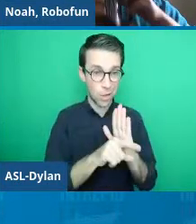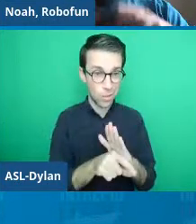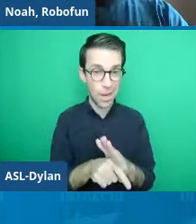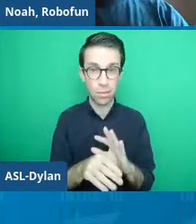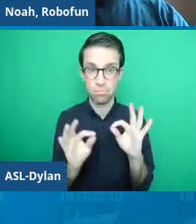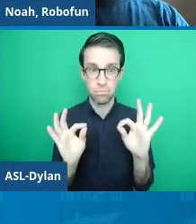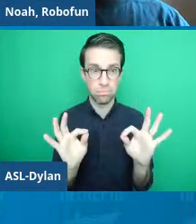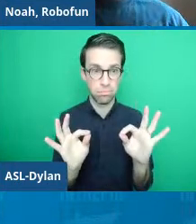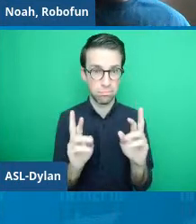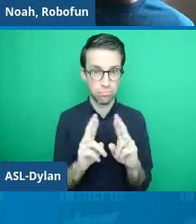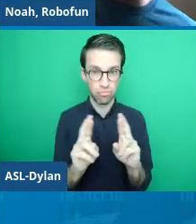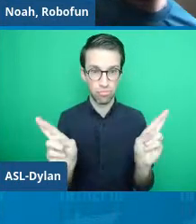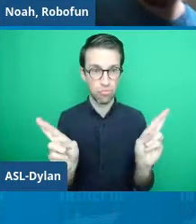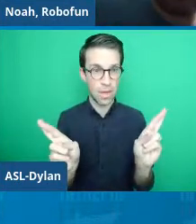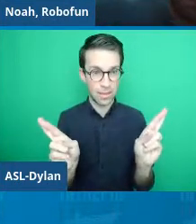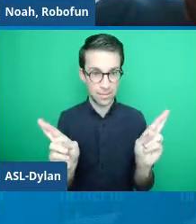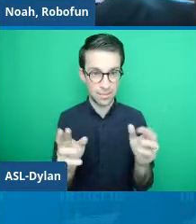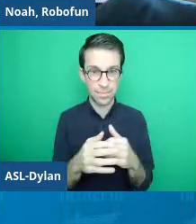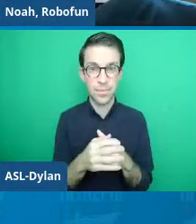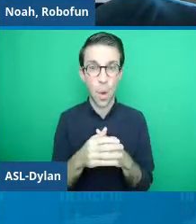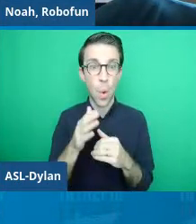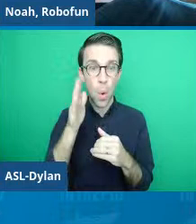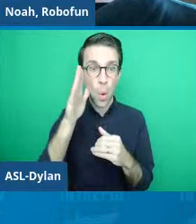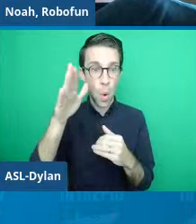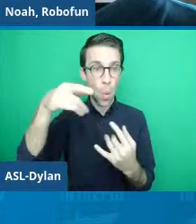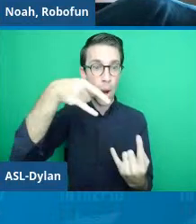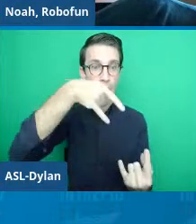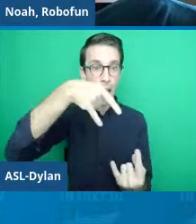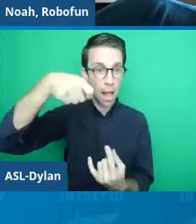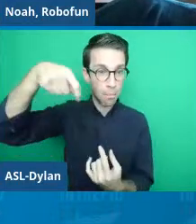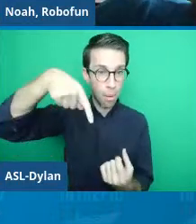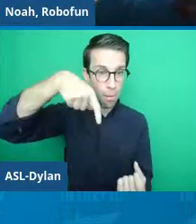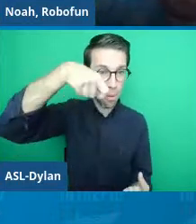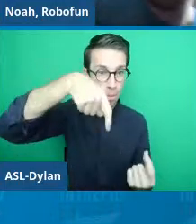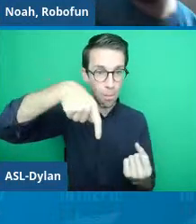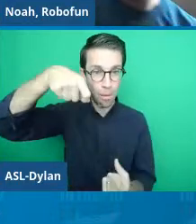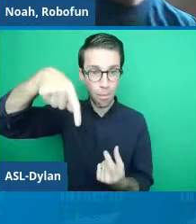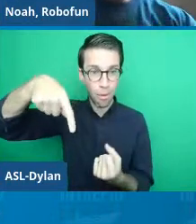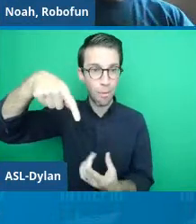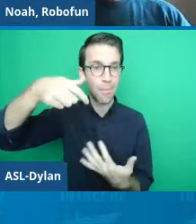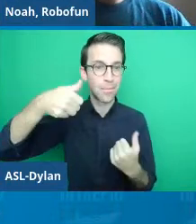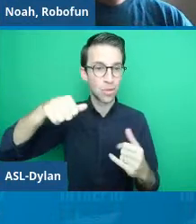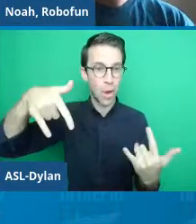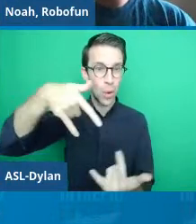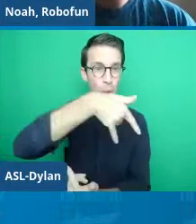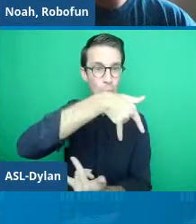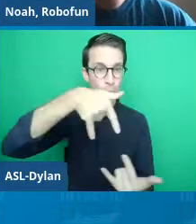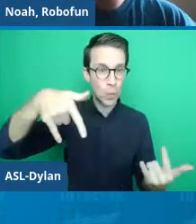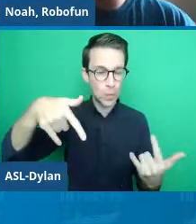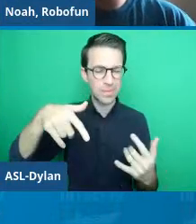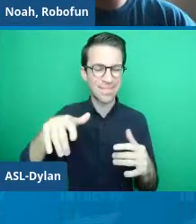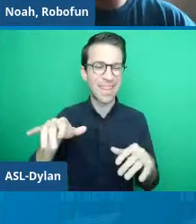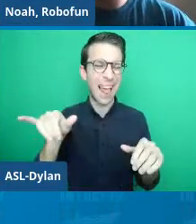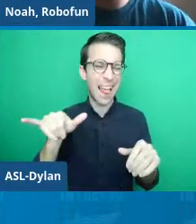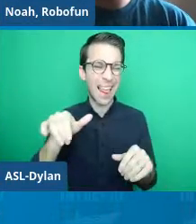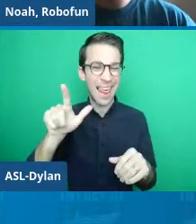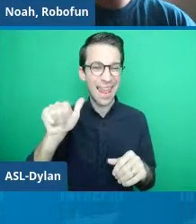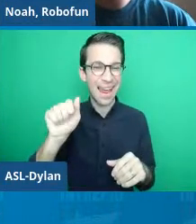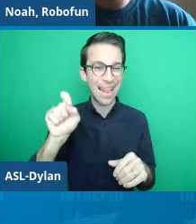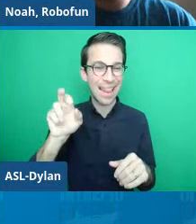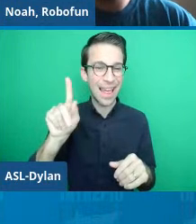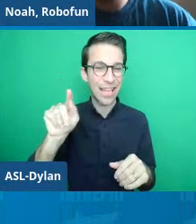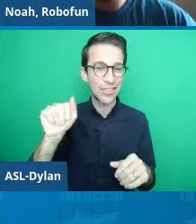So they're going to be shooting lasers at each other and avoiding each other. And, they're playing some laser tag. And